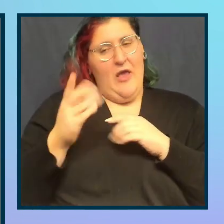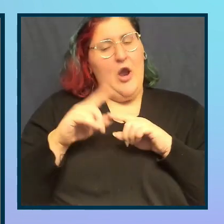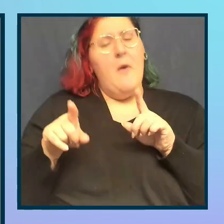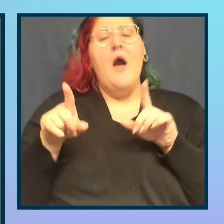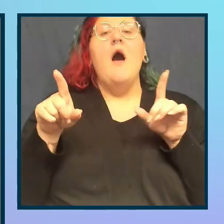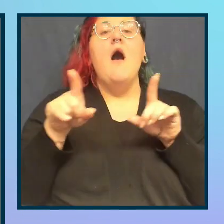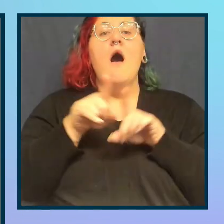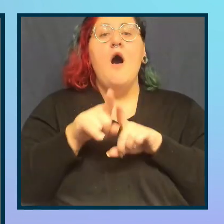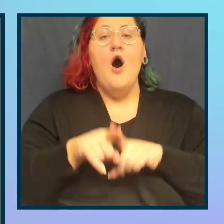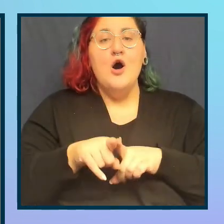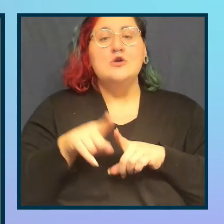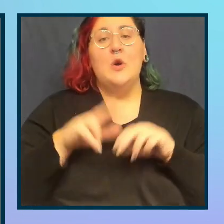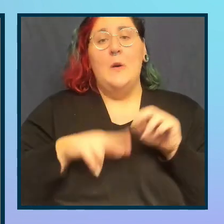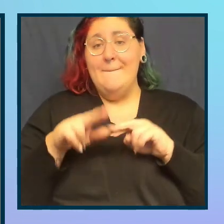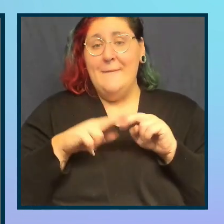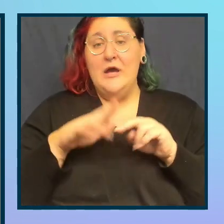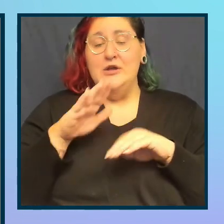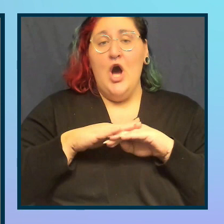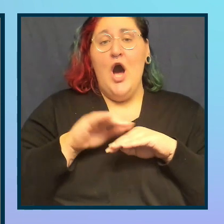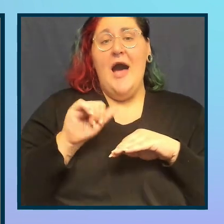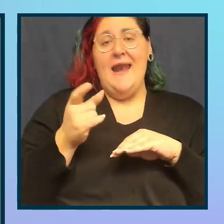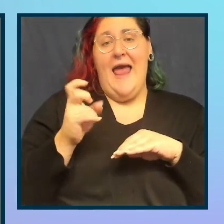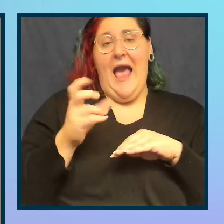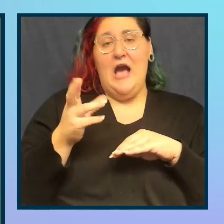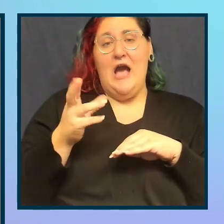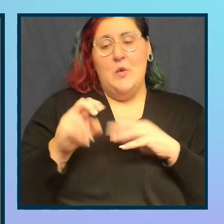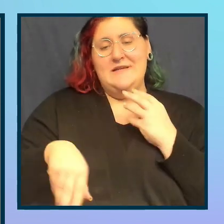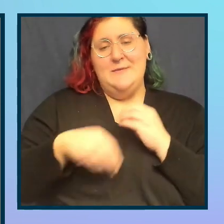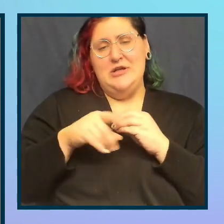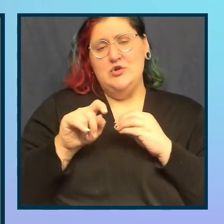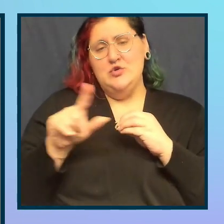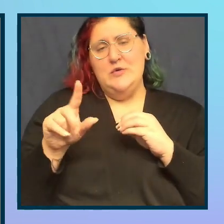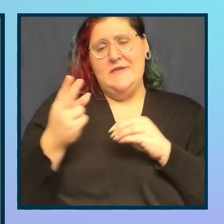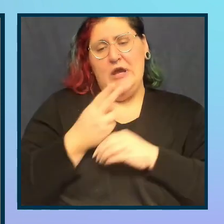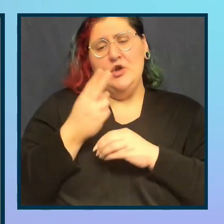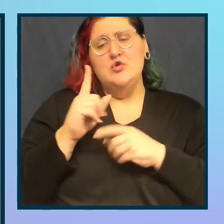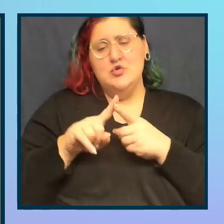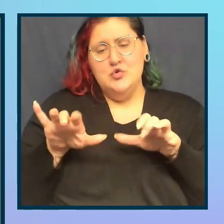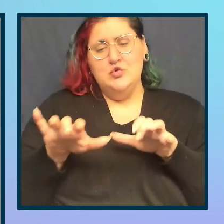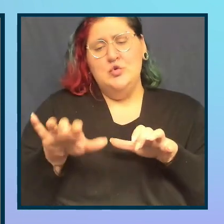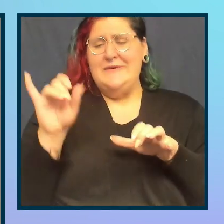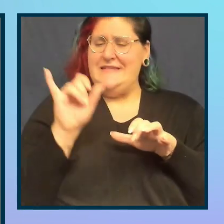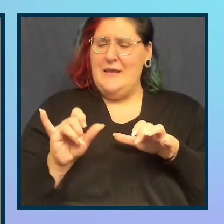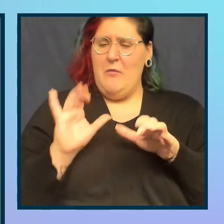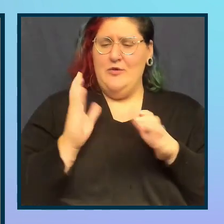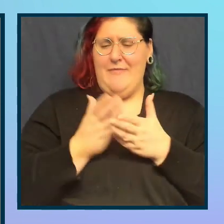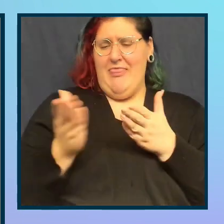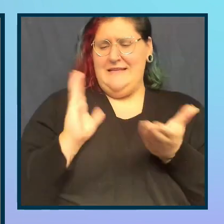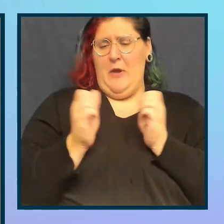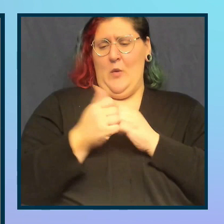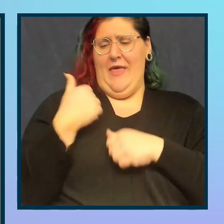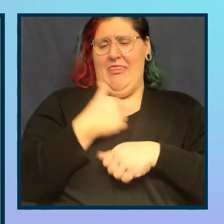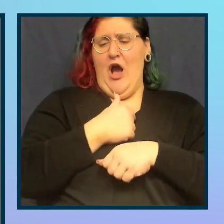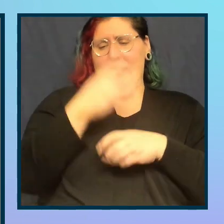some additional tools that they use to do some of the similar things that we're doing with intelligent guided tests. I'm not